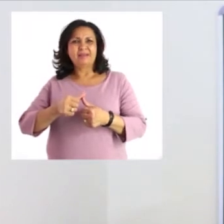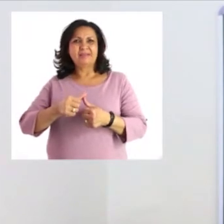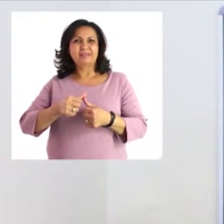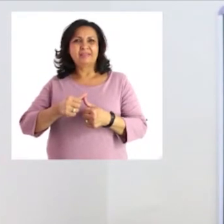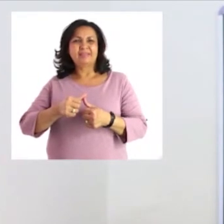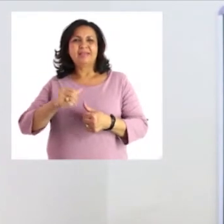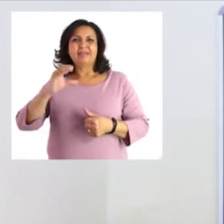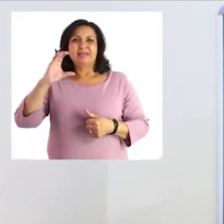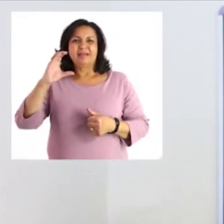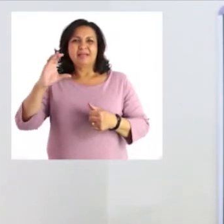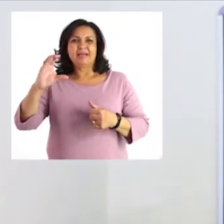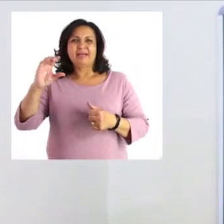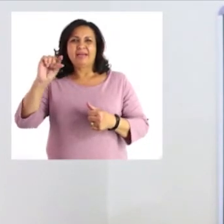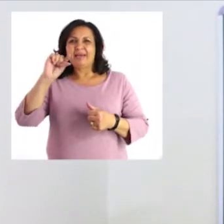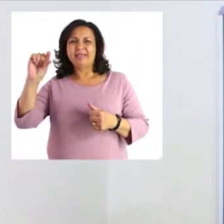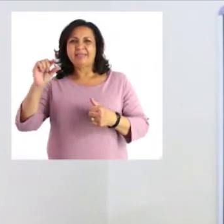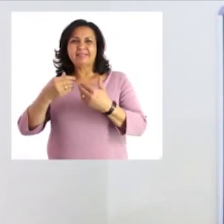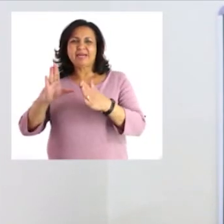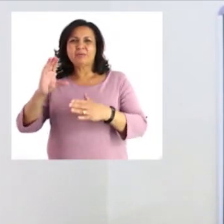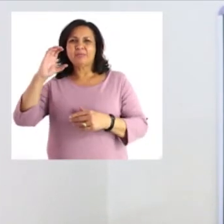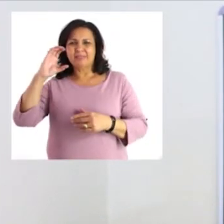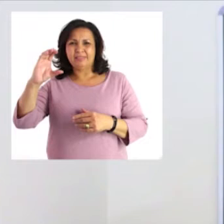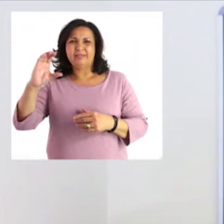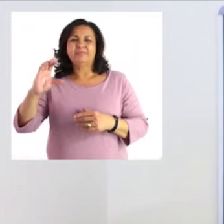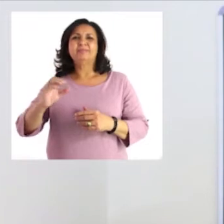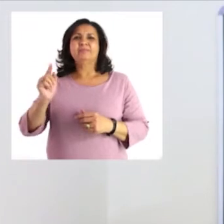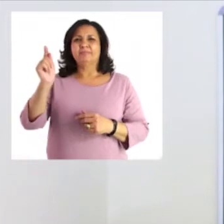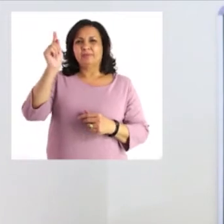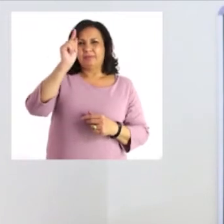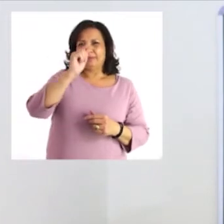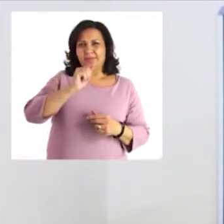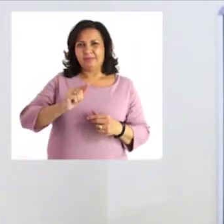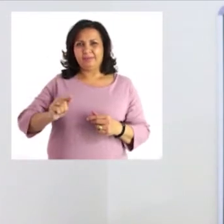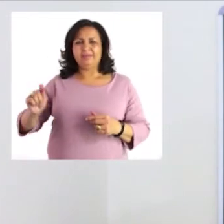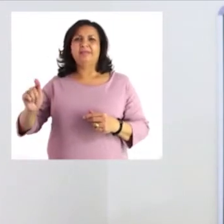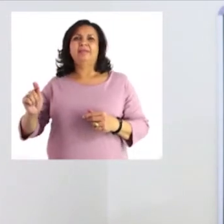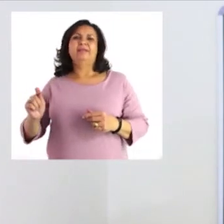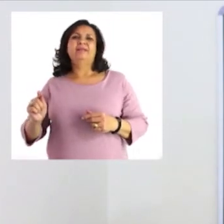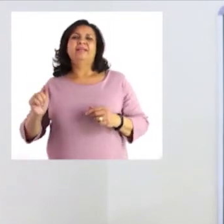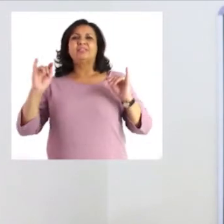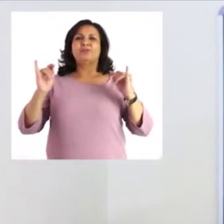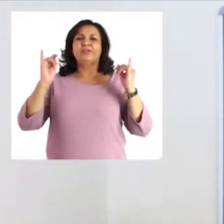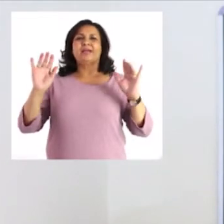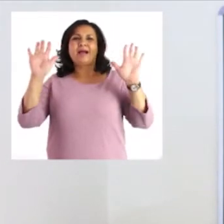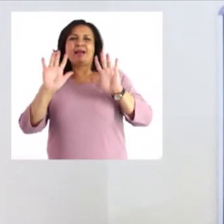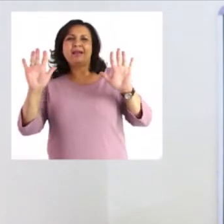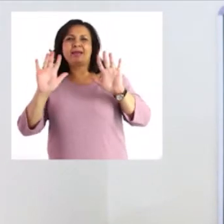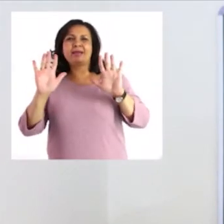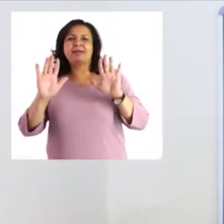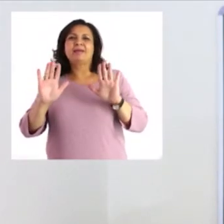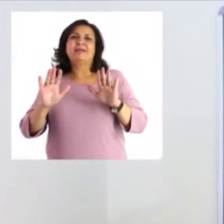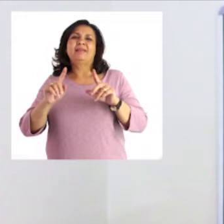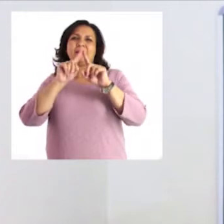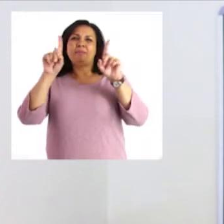curvy C and stop just near the ground. I hope you enjoyed coloring all the pictures and